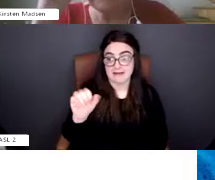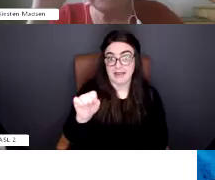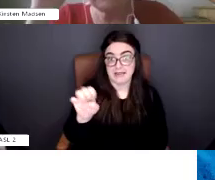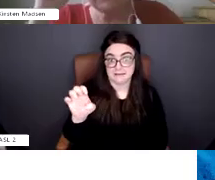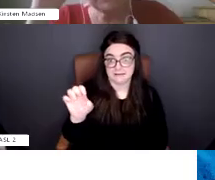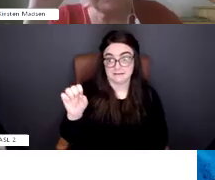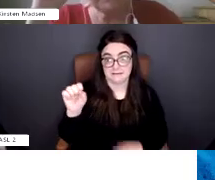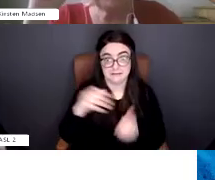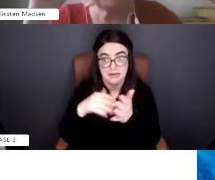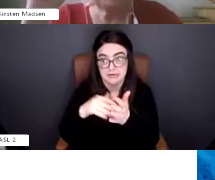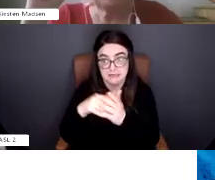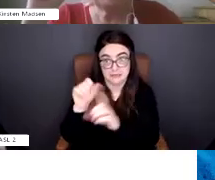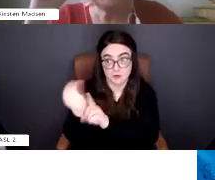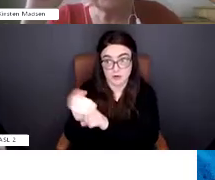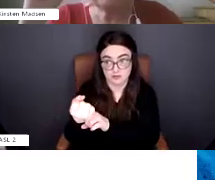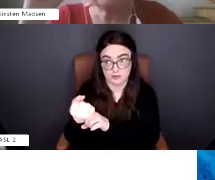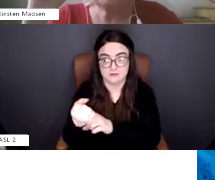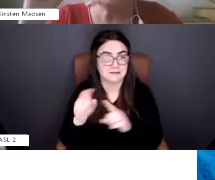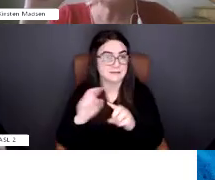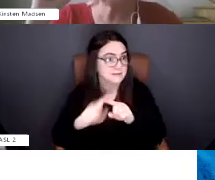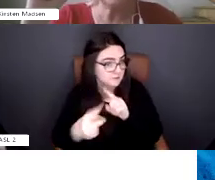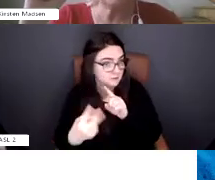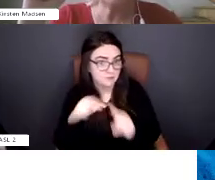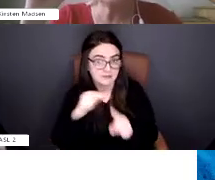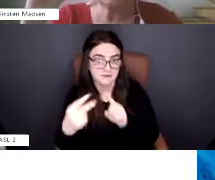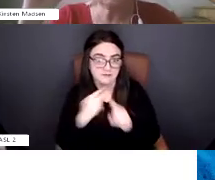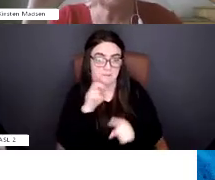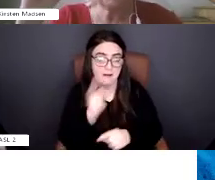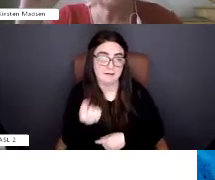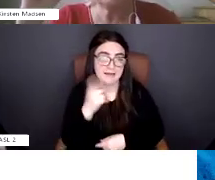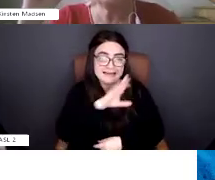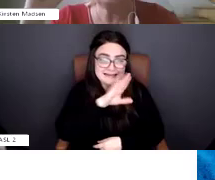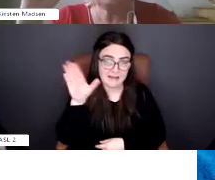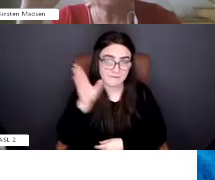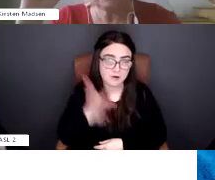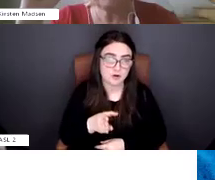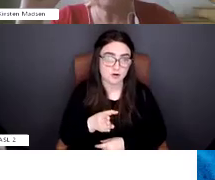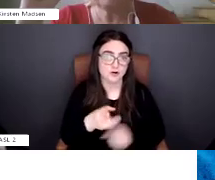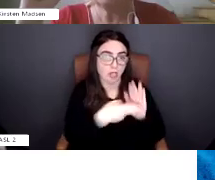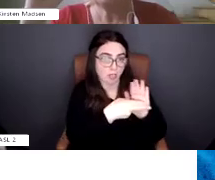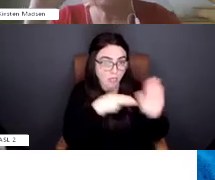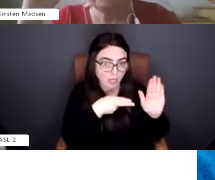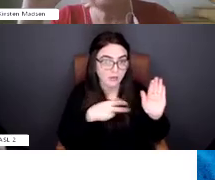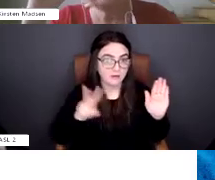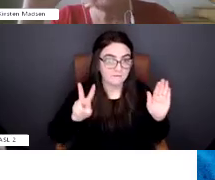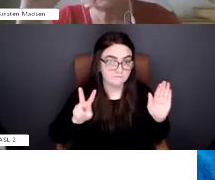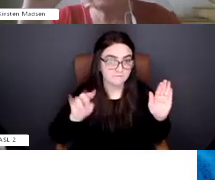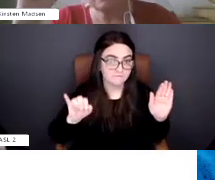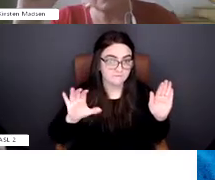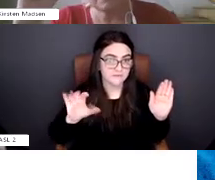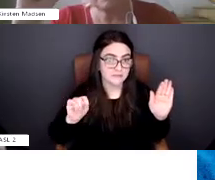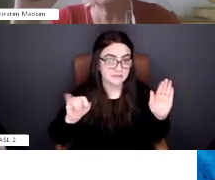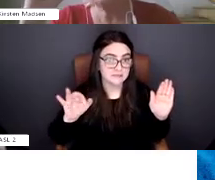One of the things I want you to note, though, we never use labels such as victim or bullying. Rather, we